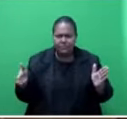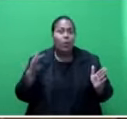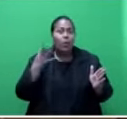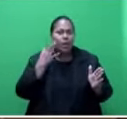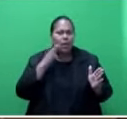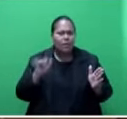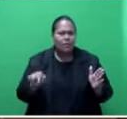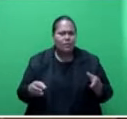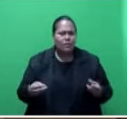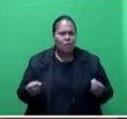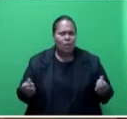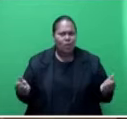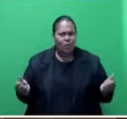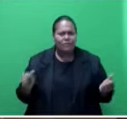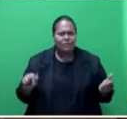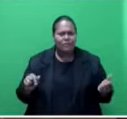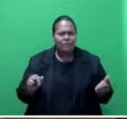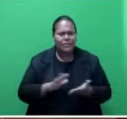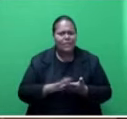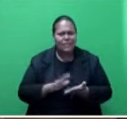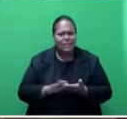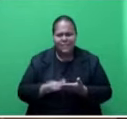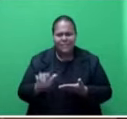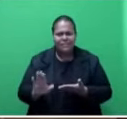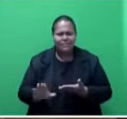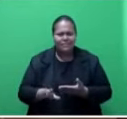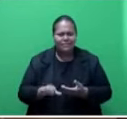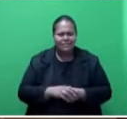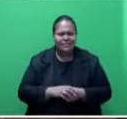to sort of clean up the system in terms of